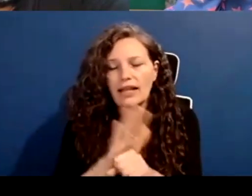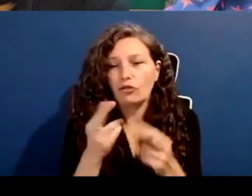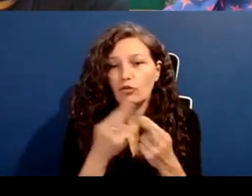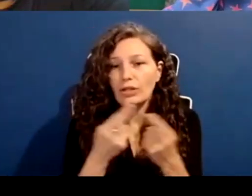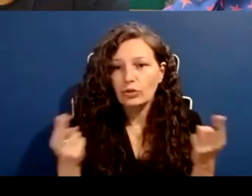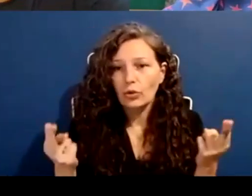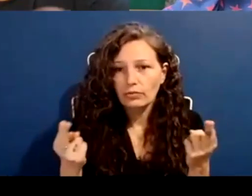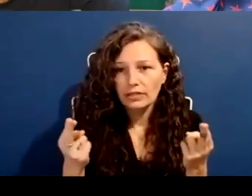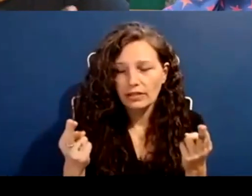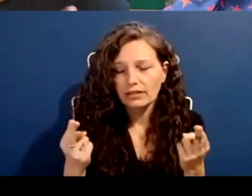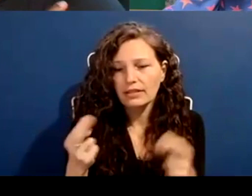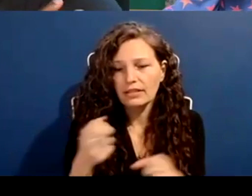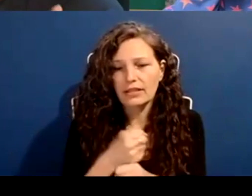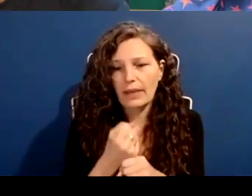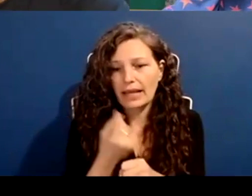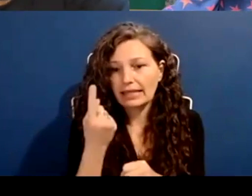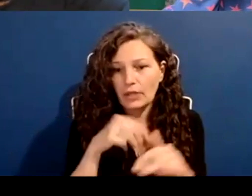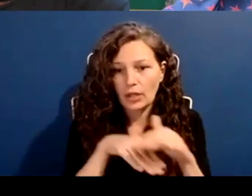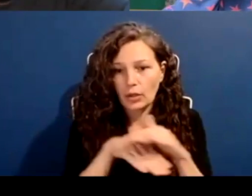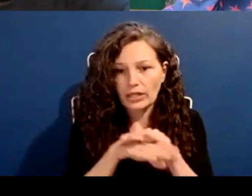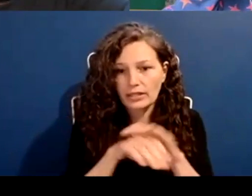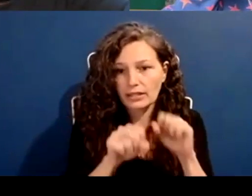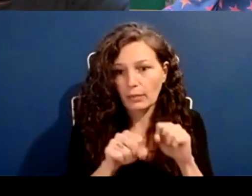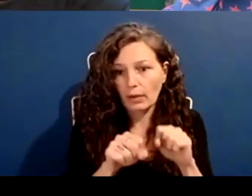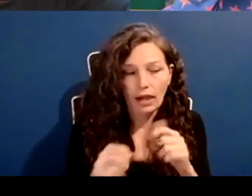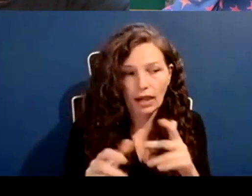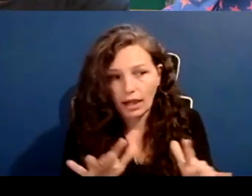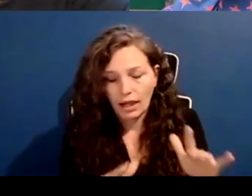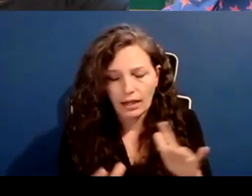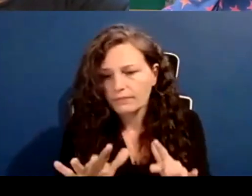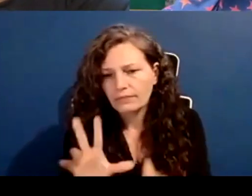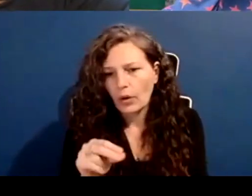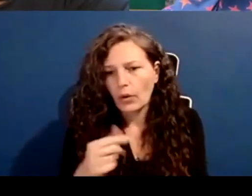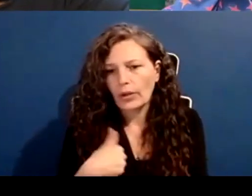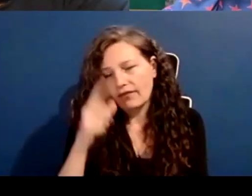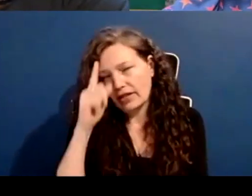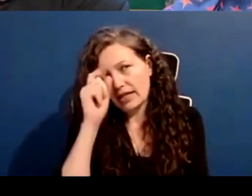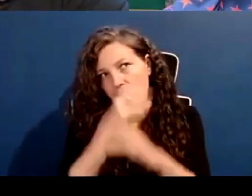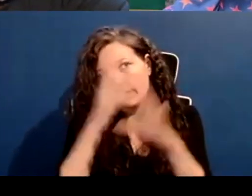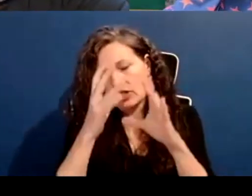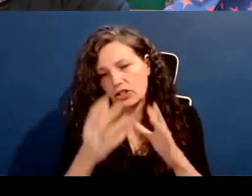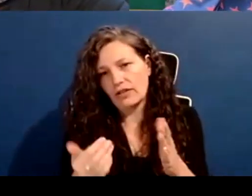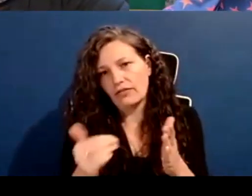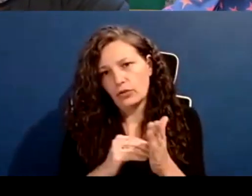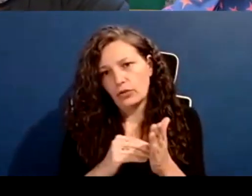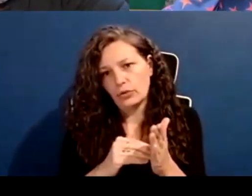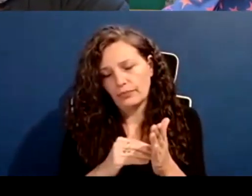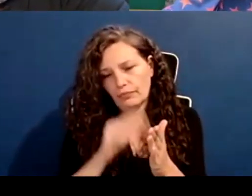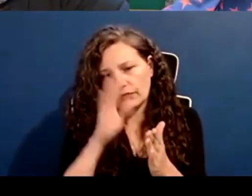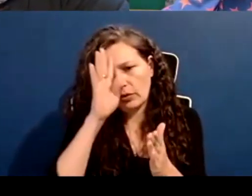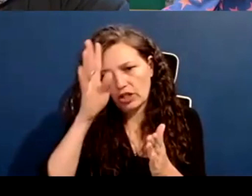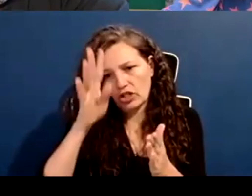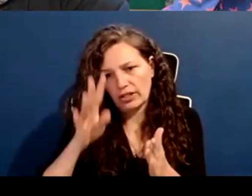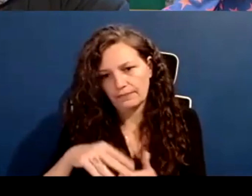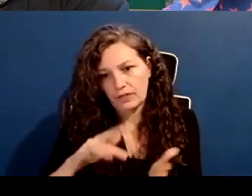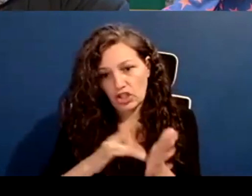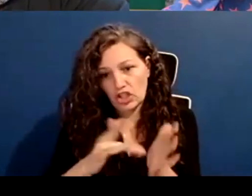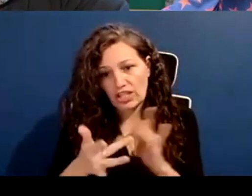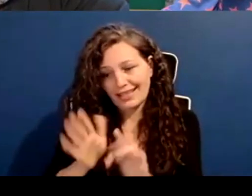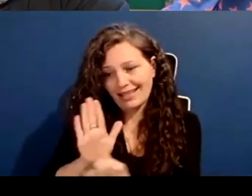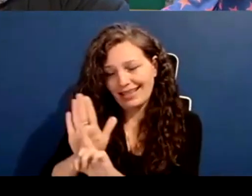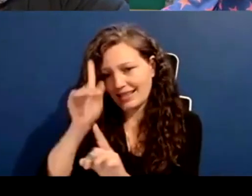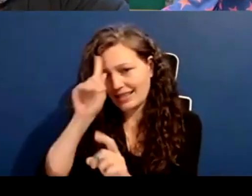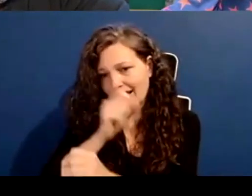accessible. We simply get an image of what new creation is like, Jesus's image of what new creation is